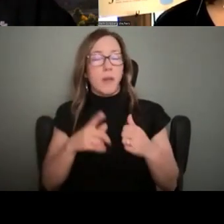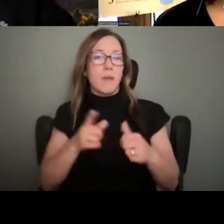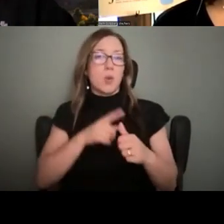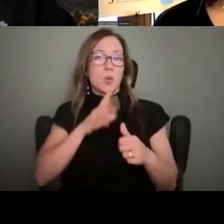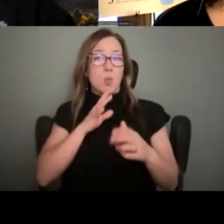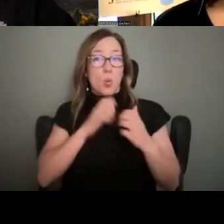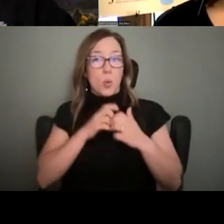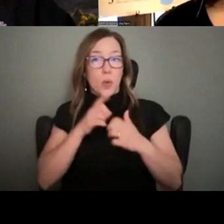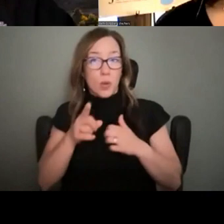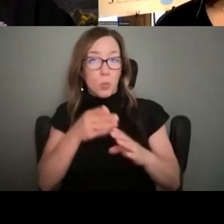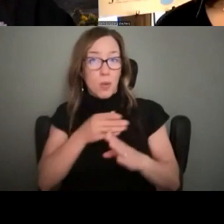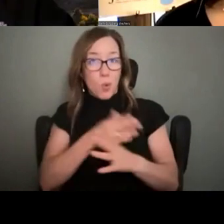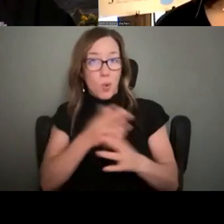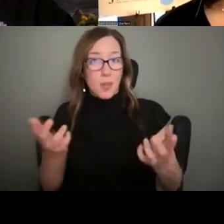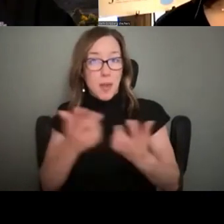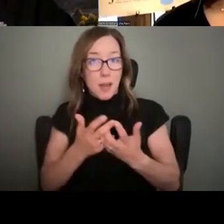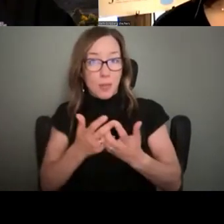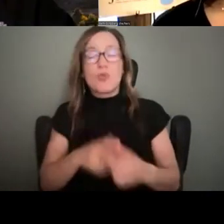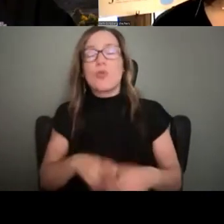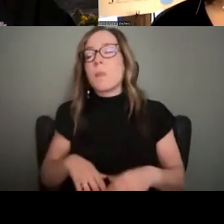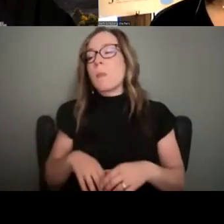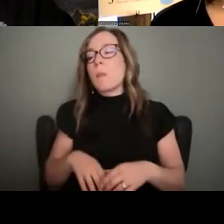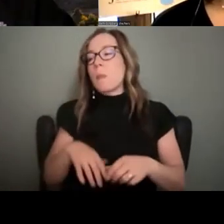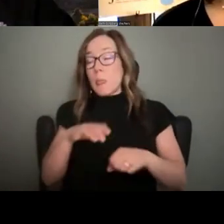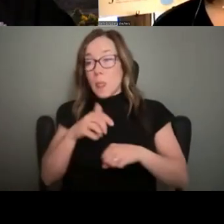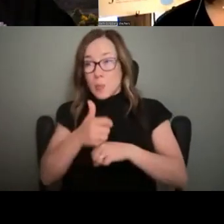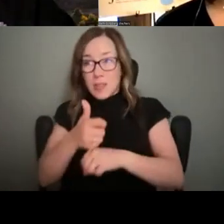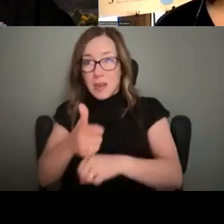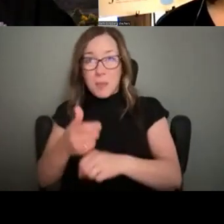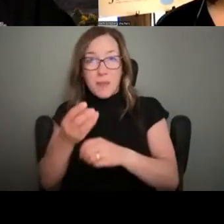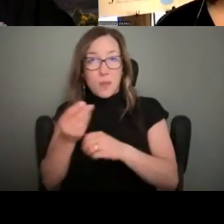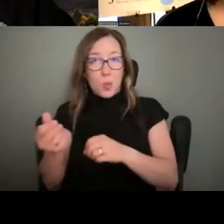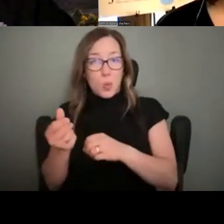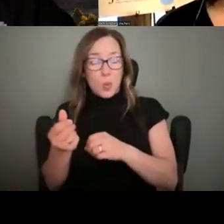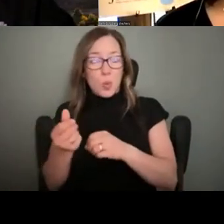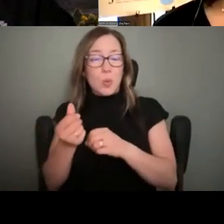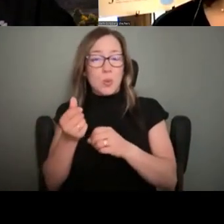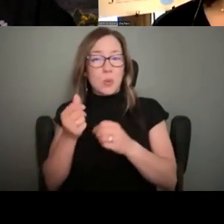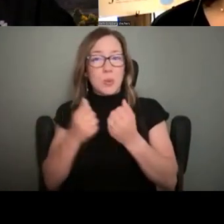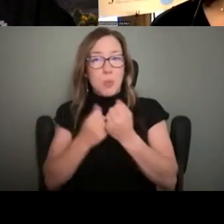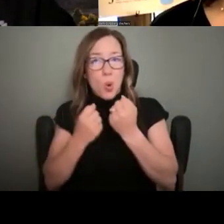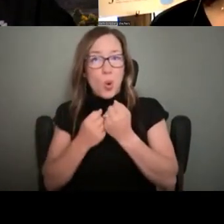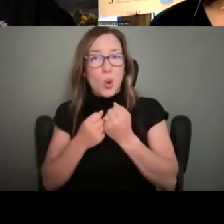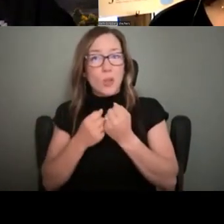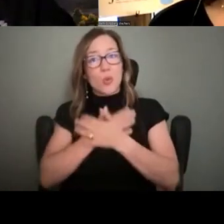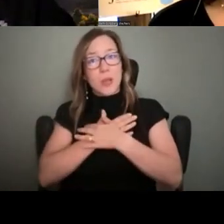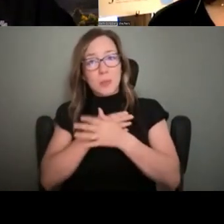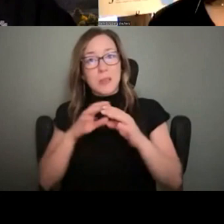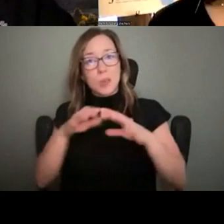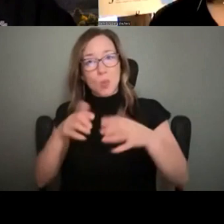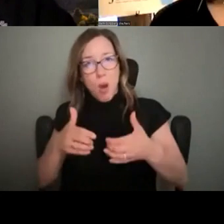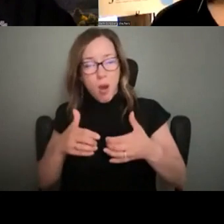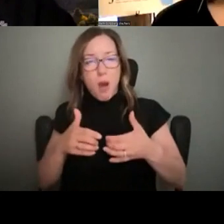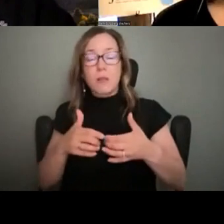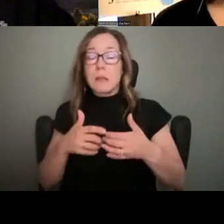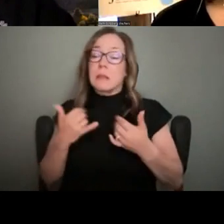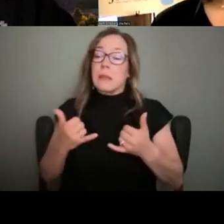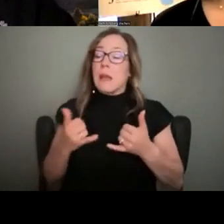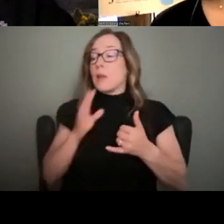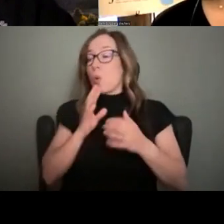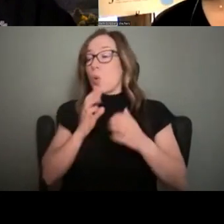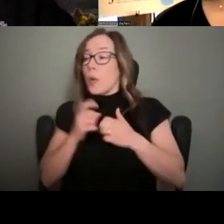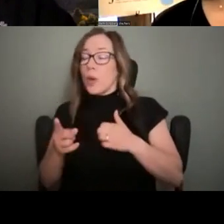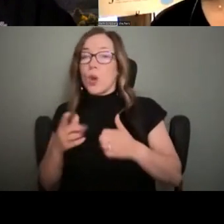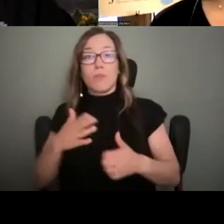match. We worked on setting up a few supports, including the respite squad. And today I talked to her and she was upbeat